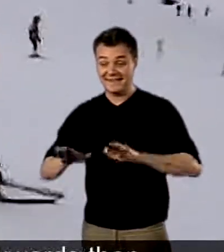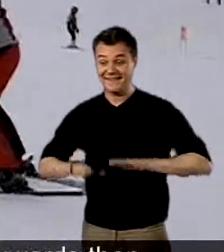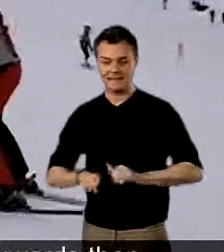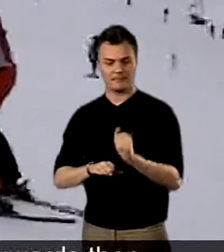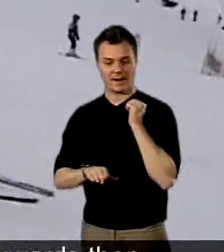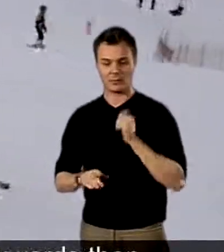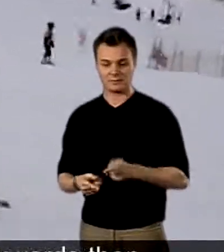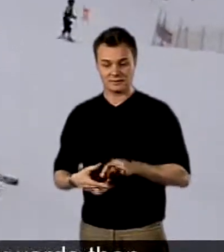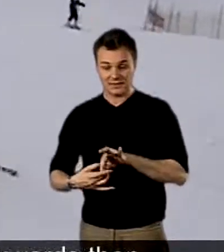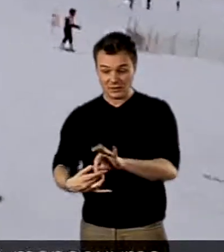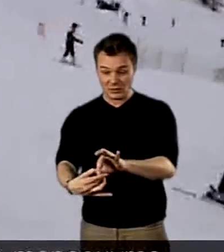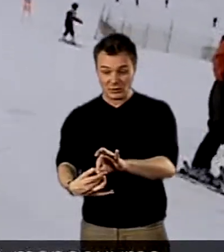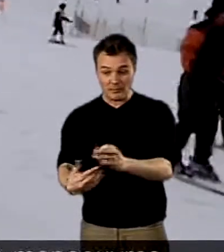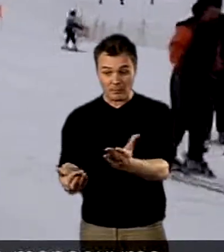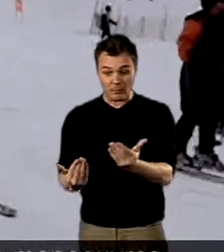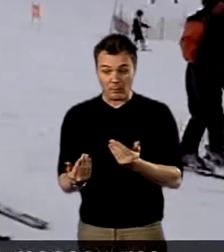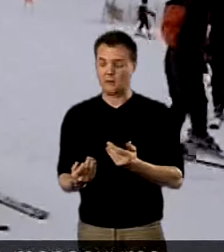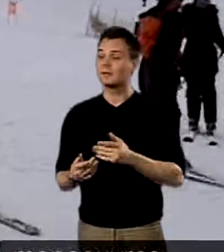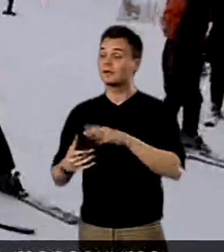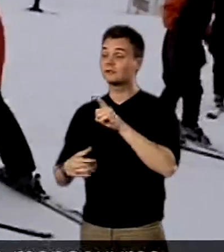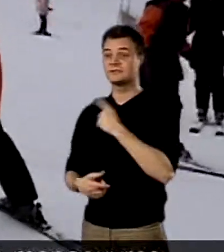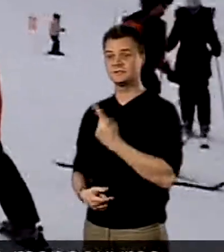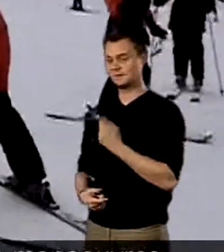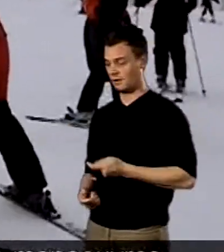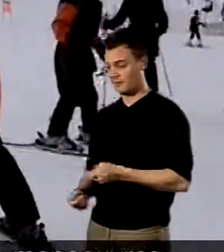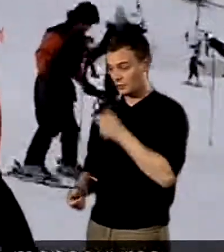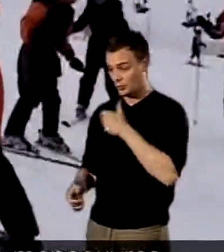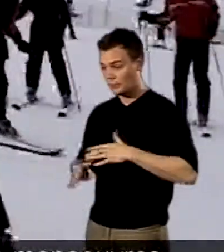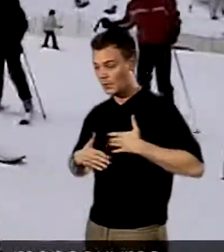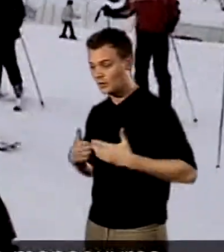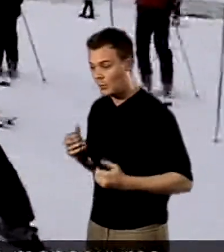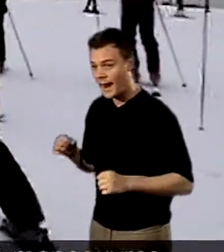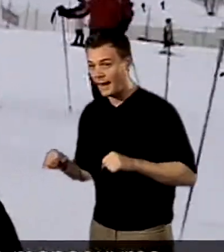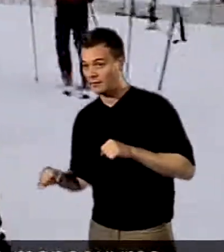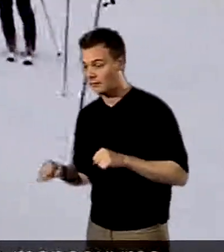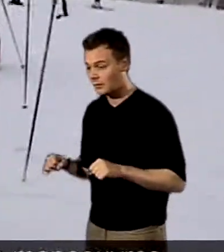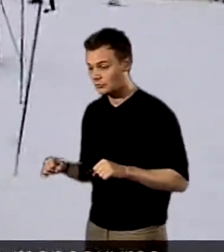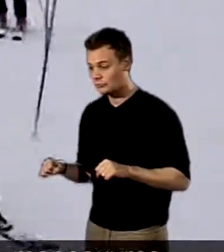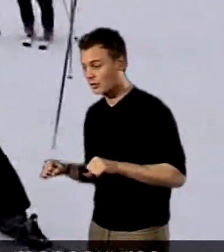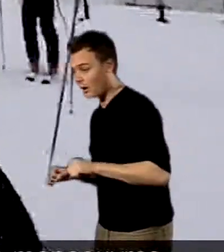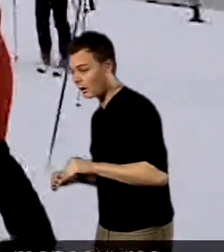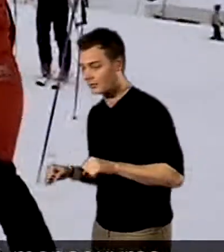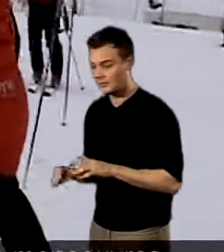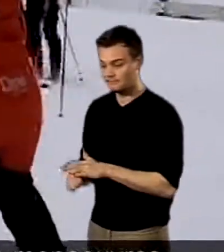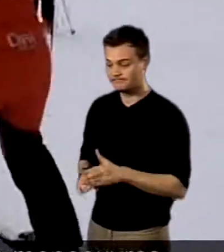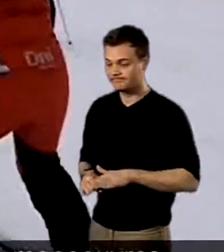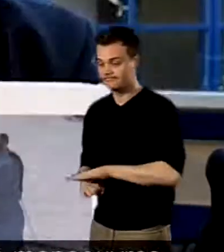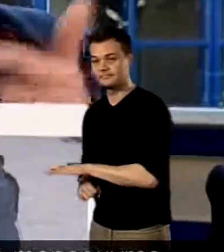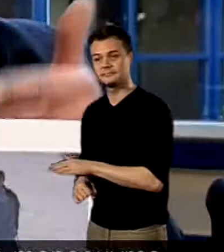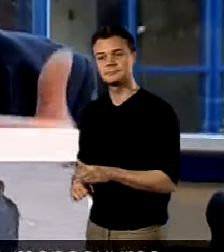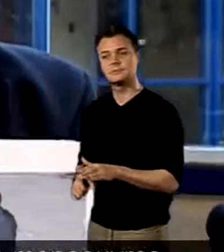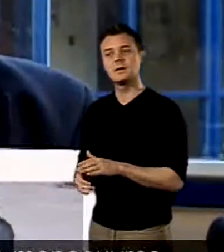Chris along with them, and Chris uses his body weight to turn and to make manoeuvres like